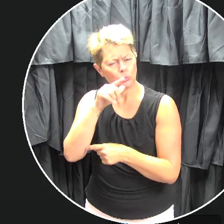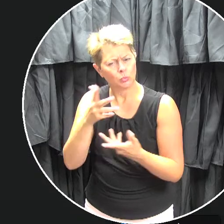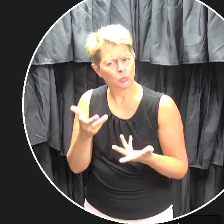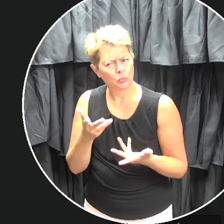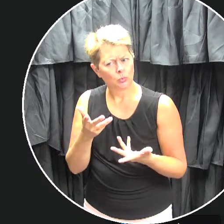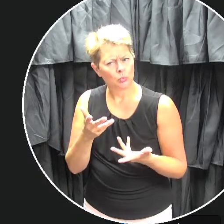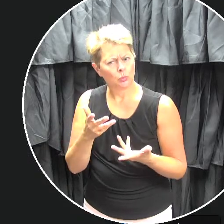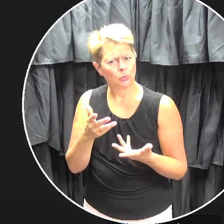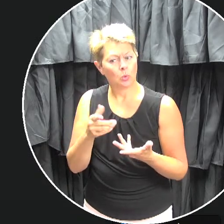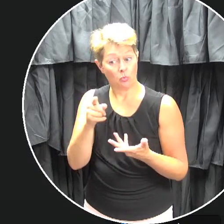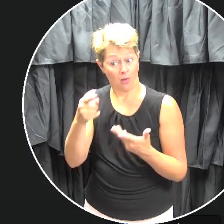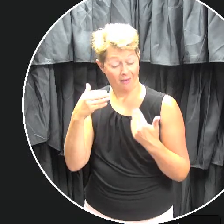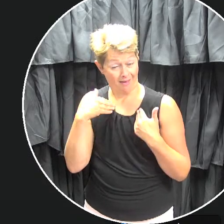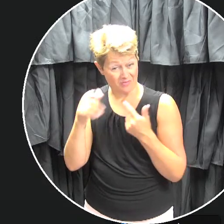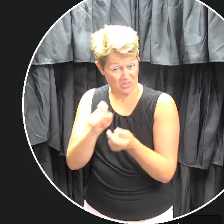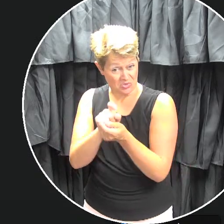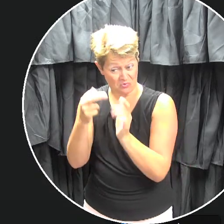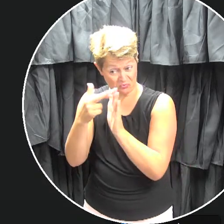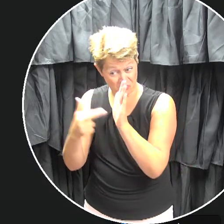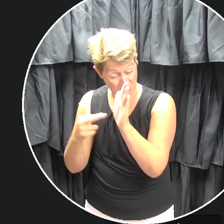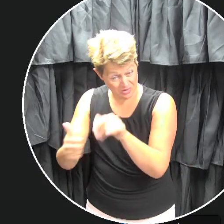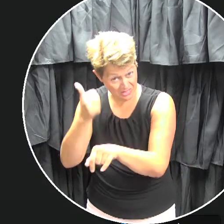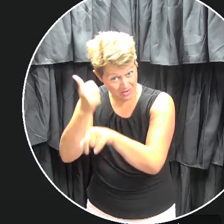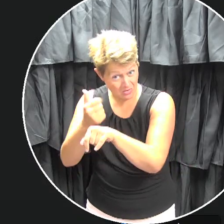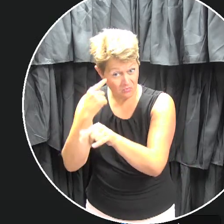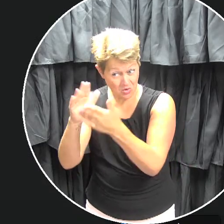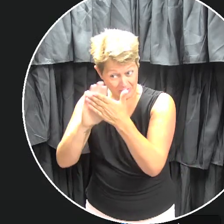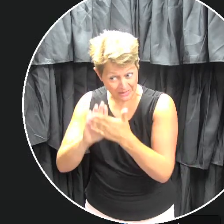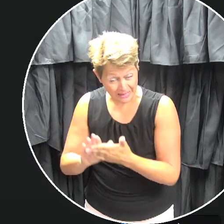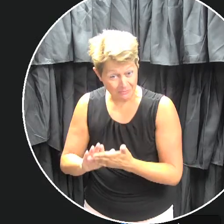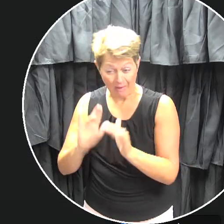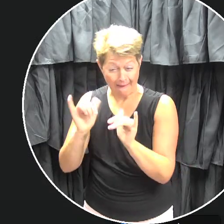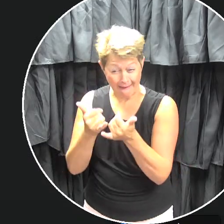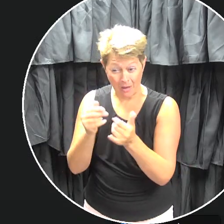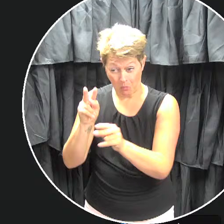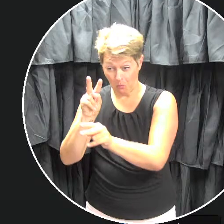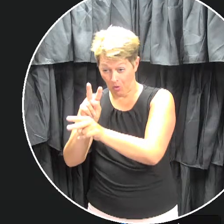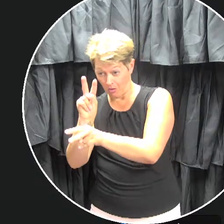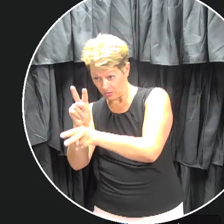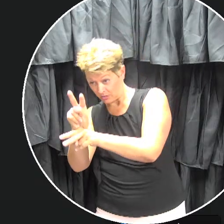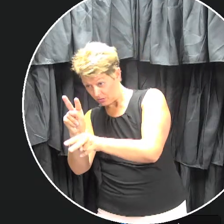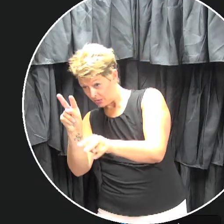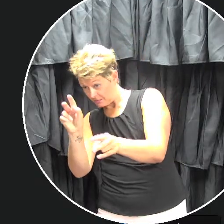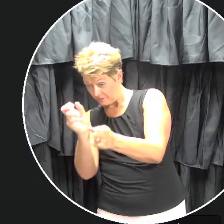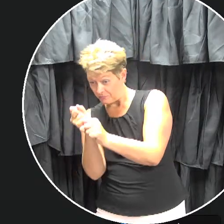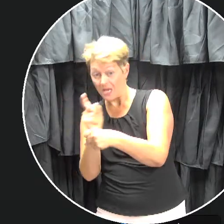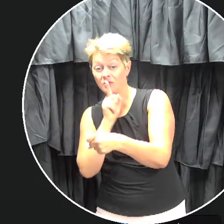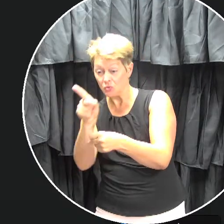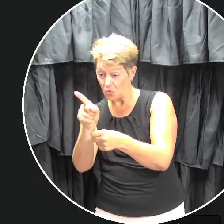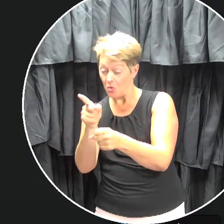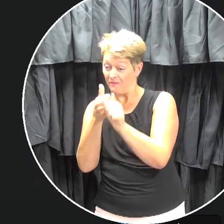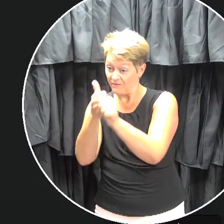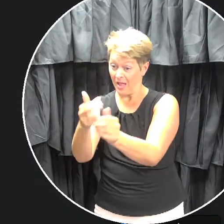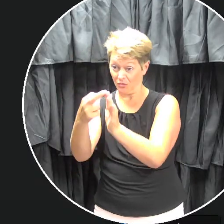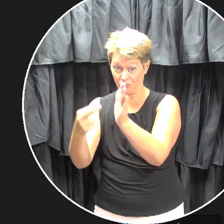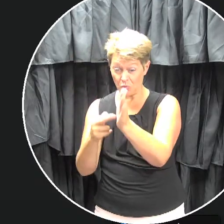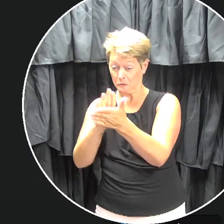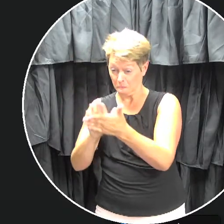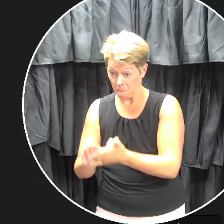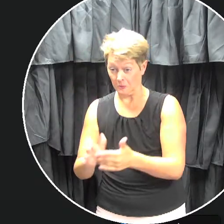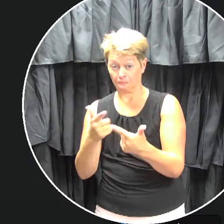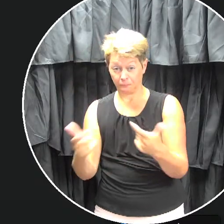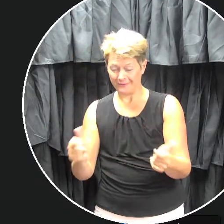of them, and how would you police or enforce or whatever to make sure that it is being